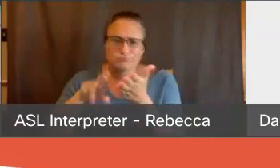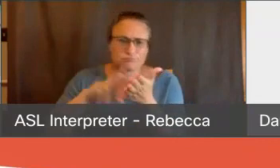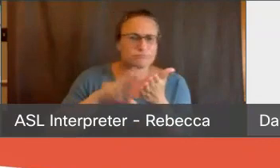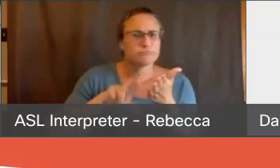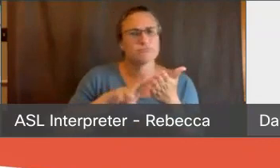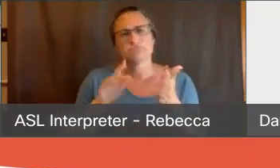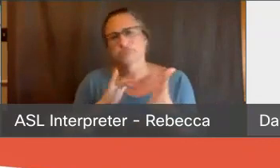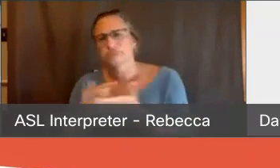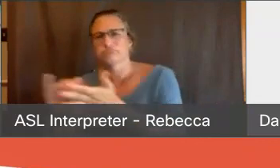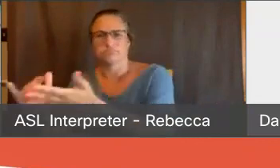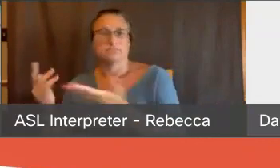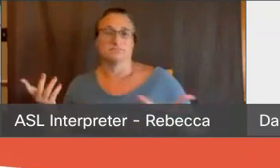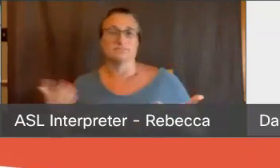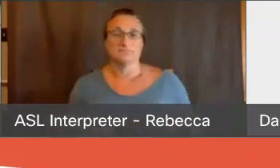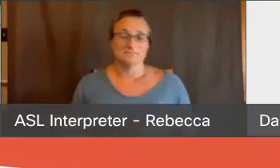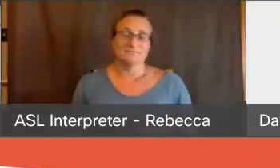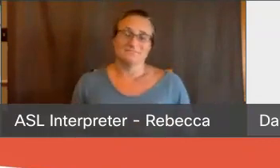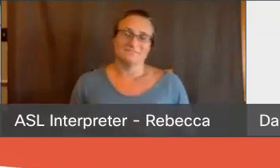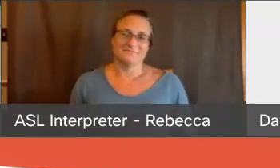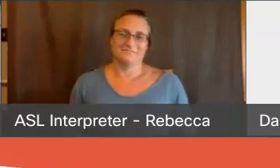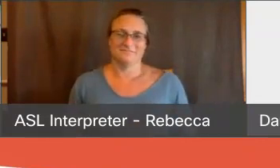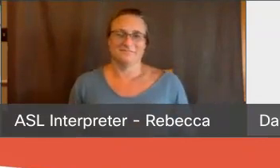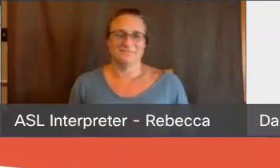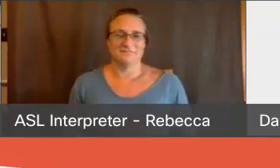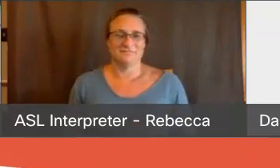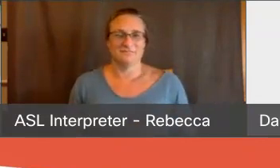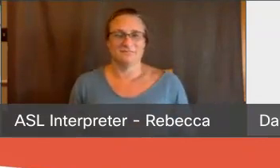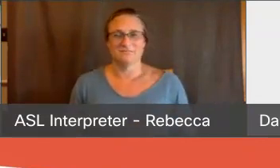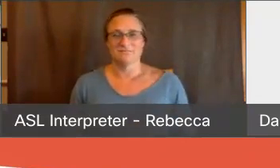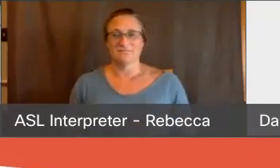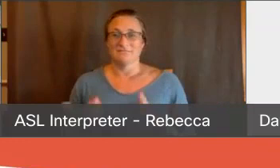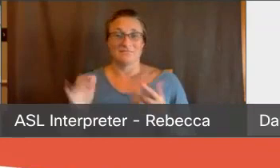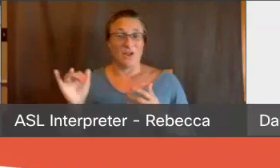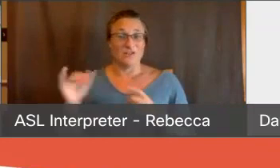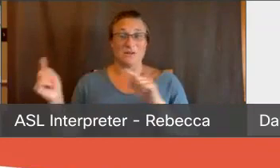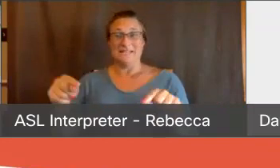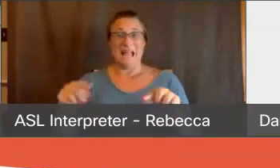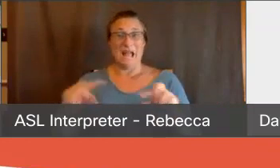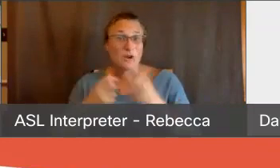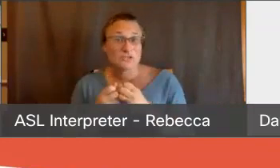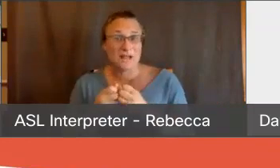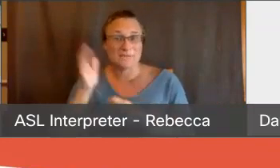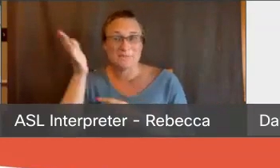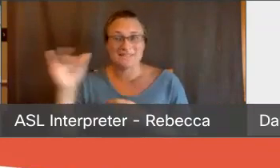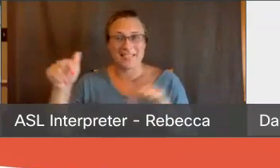can read, we can watch videos, we can listen to podcasts, we can attend workshops and presentations like